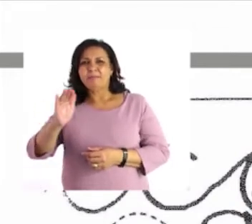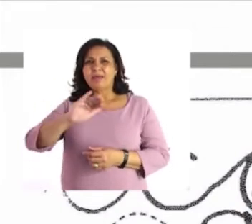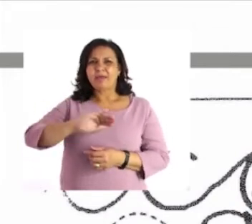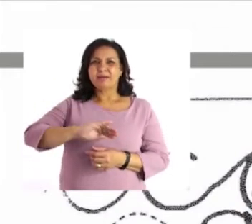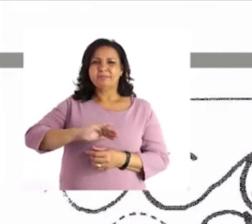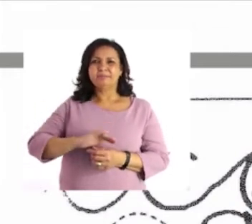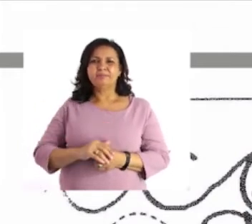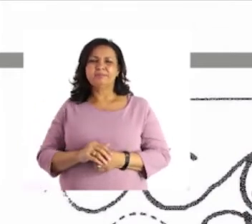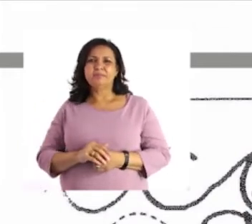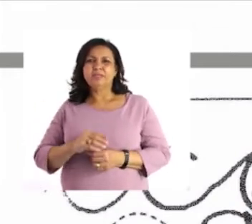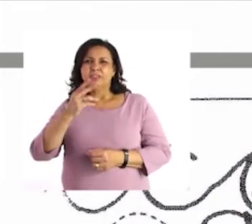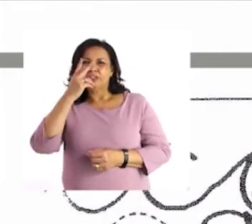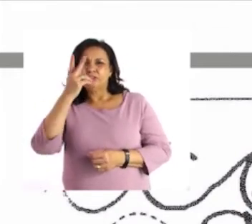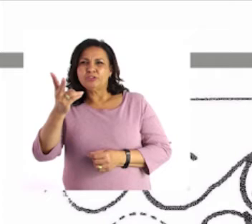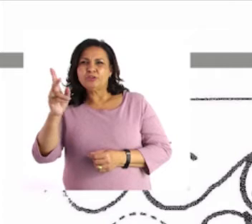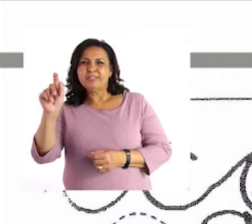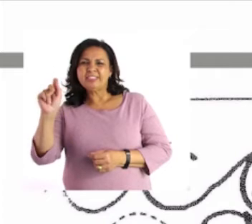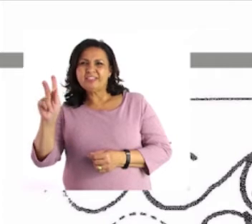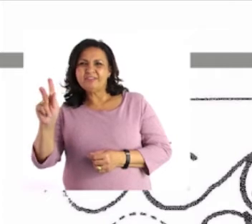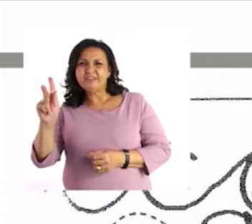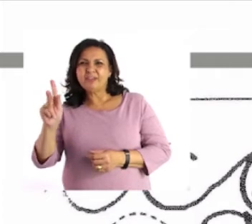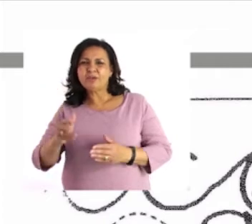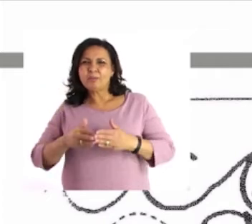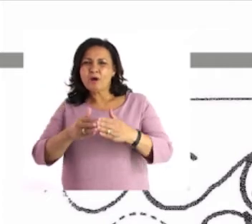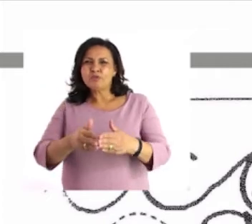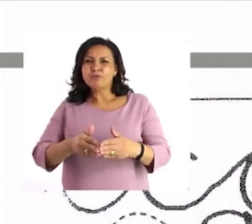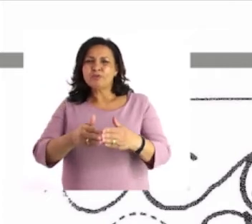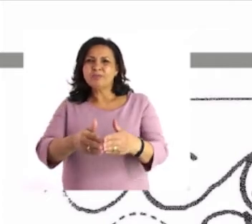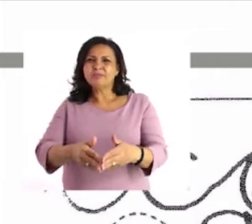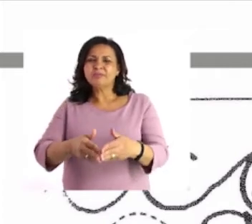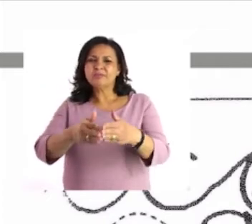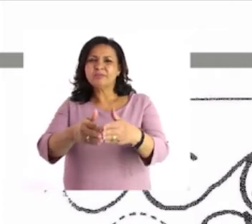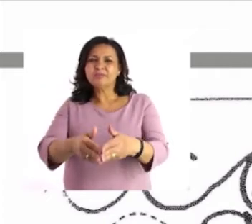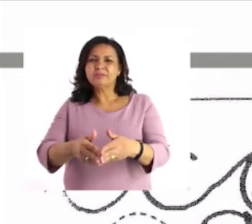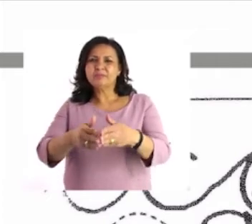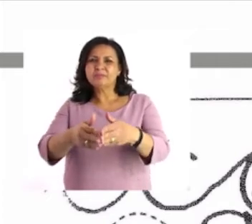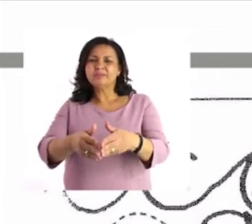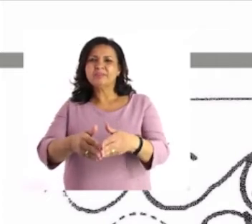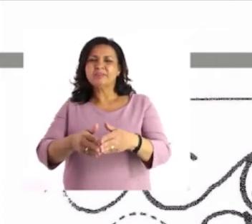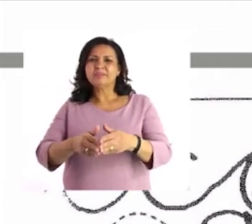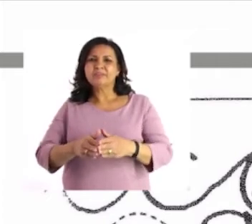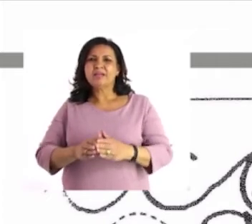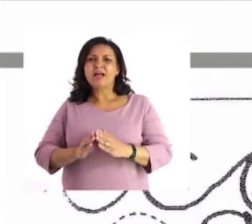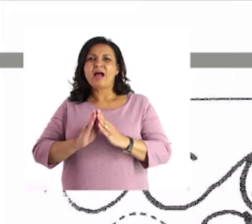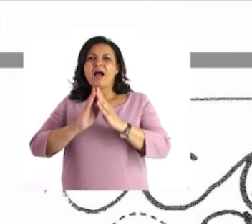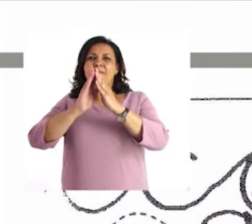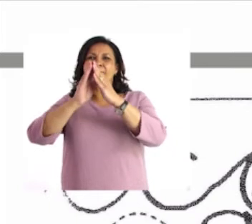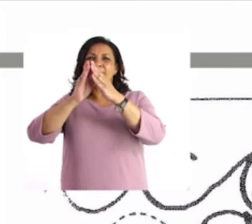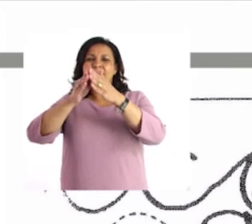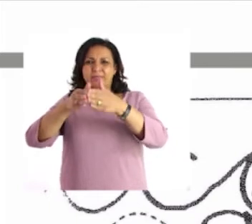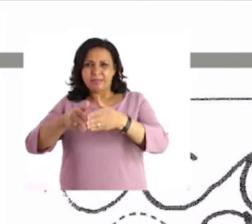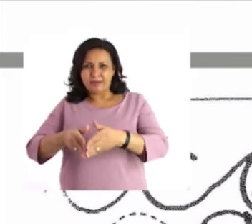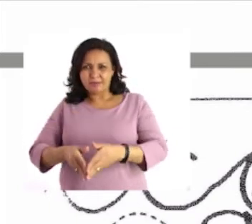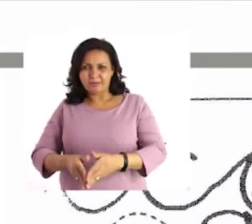you seen a picture on television about the boat moving on the sea? The boat goes up and down